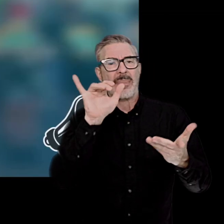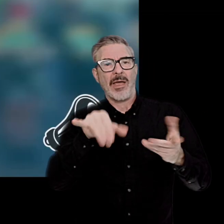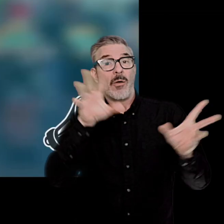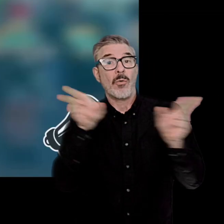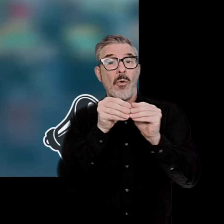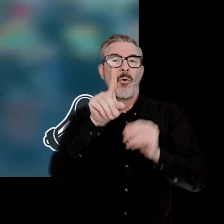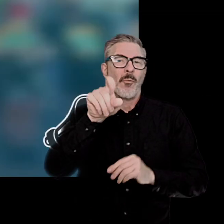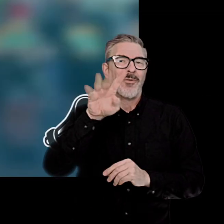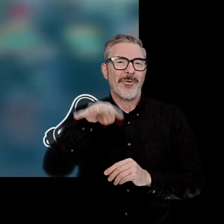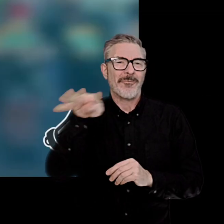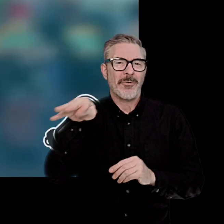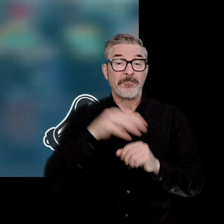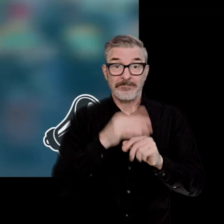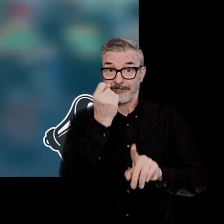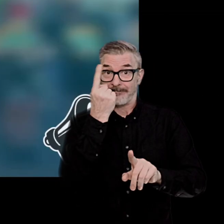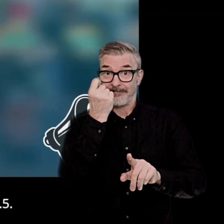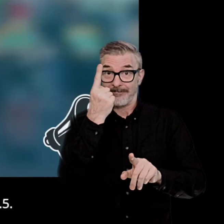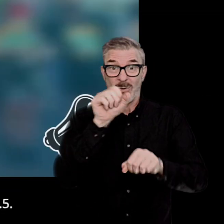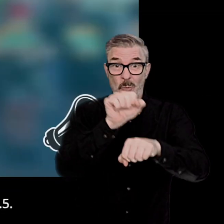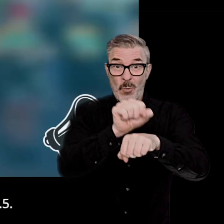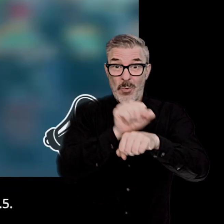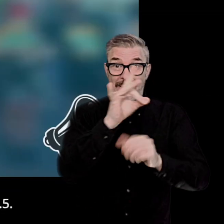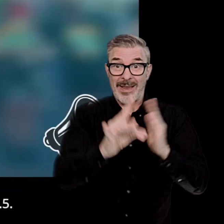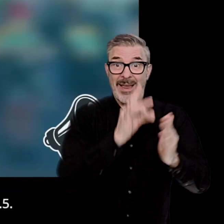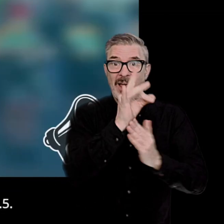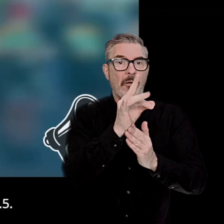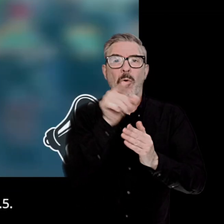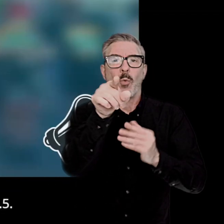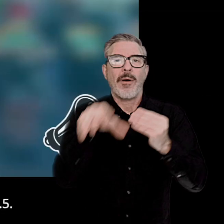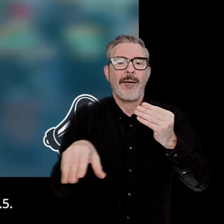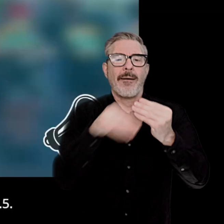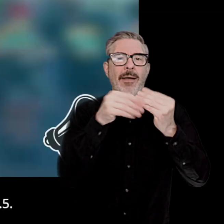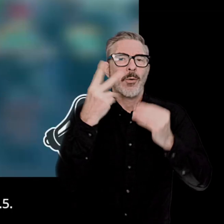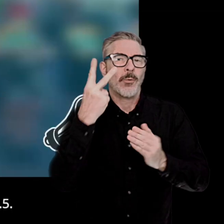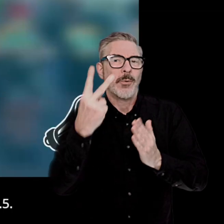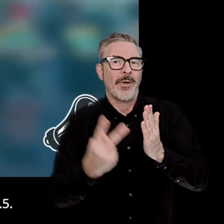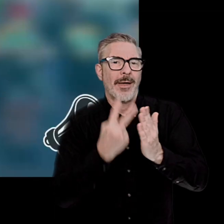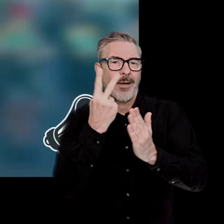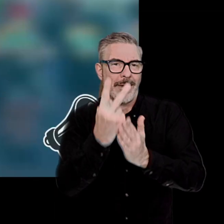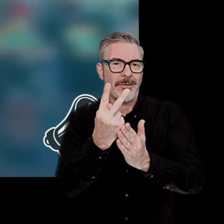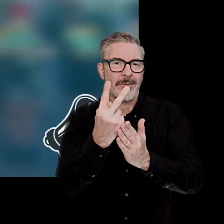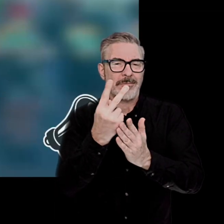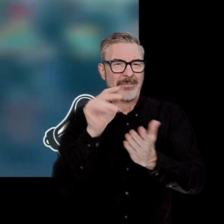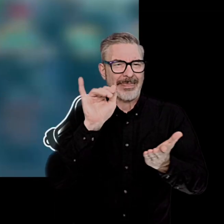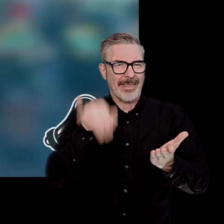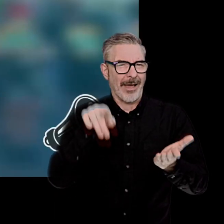And there's the 2 additional hours over 8 hours should be calculated at 1.5.